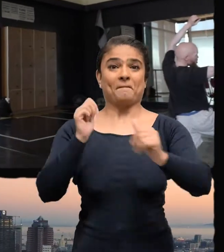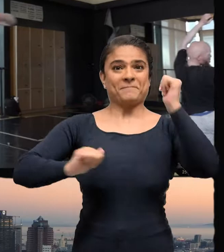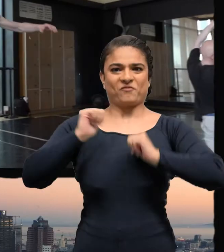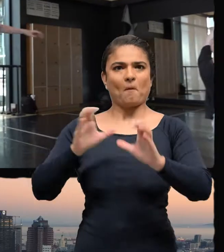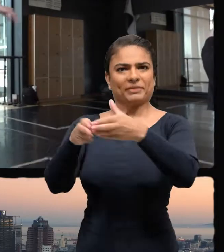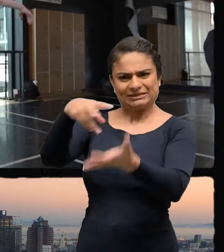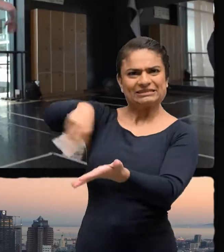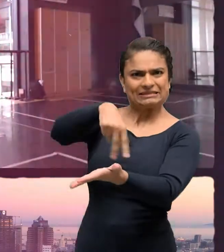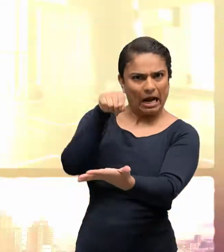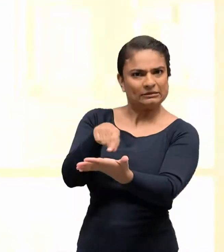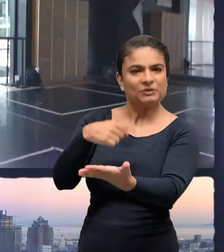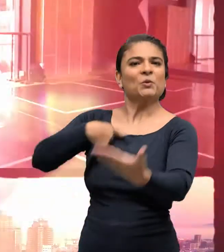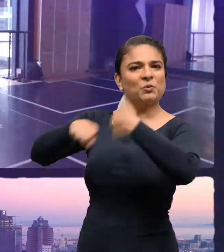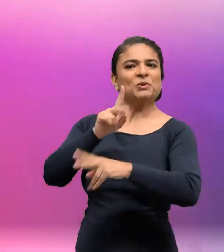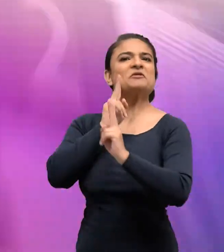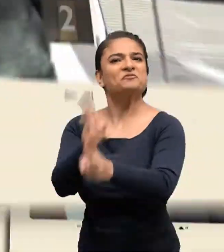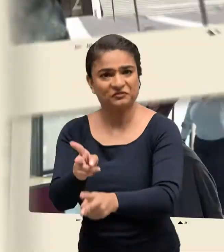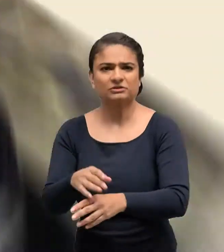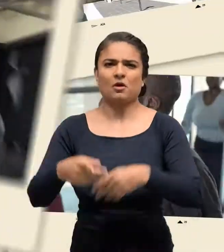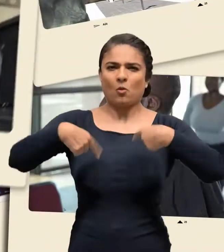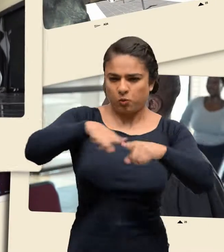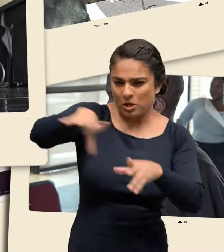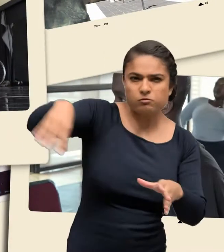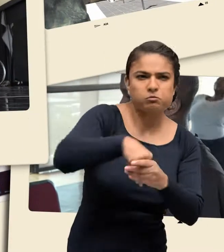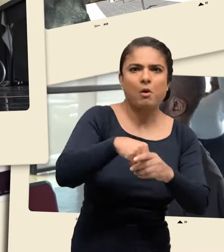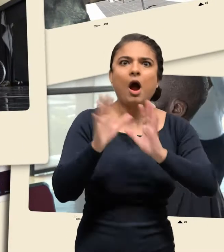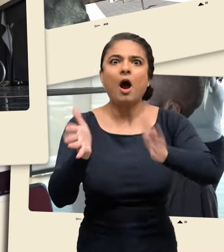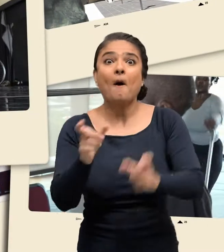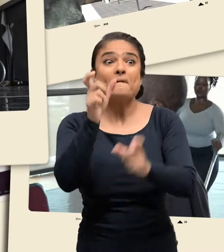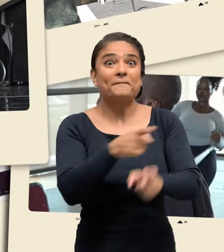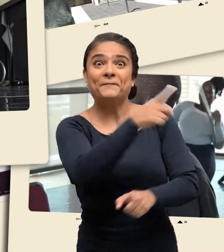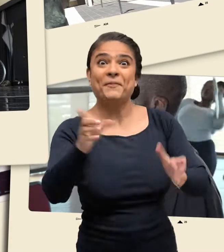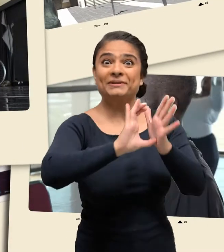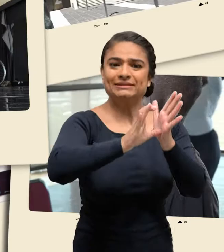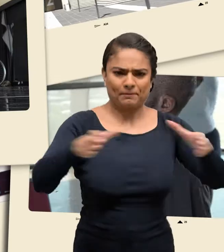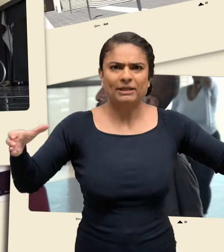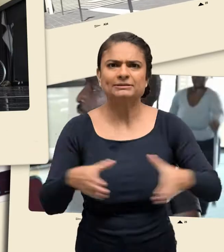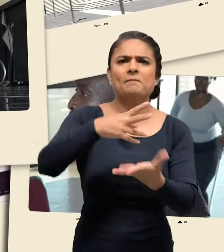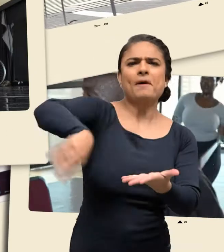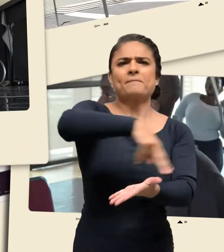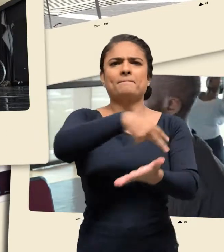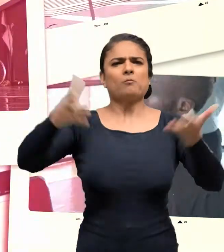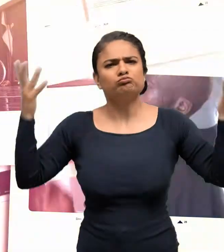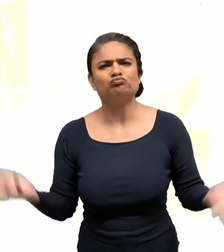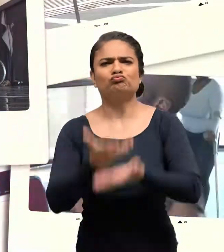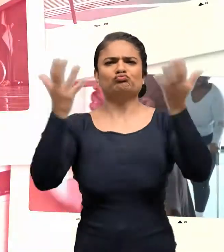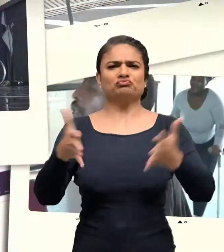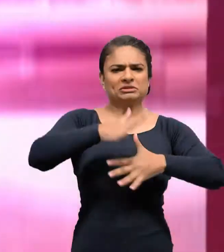organization whose vision it is to inspire inclusion of persons with disabilities within the society through